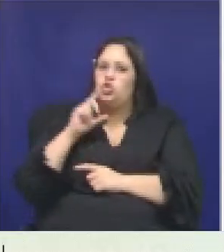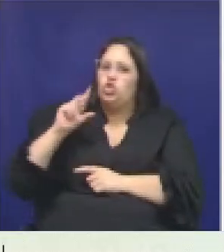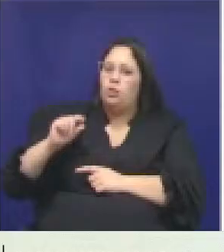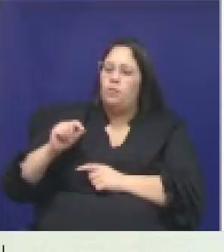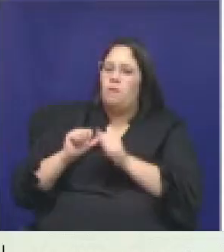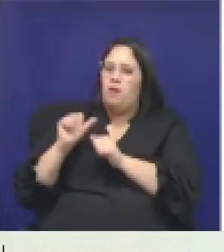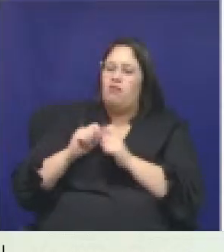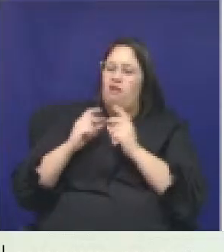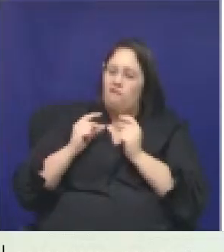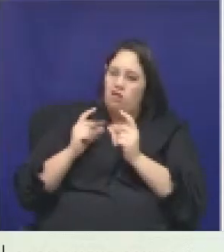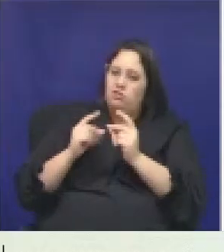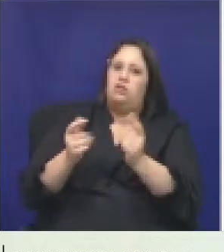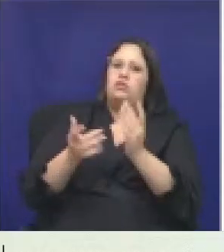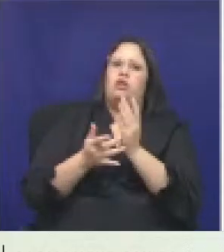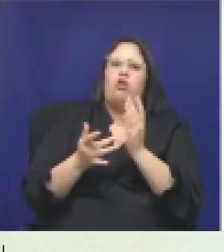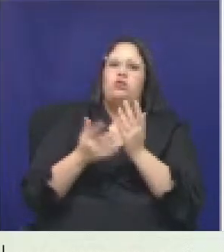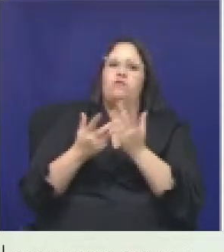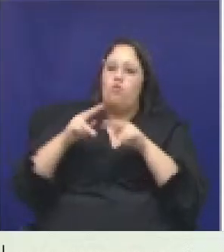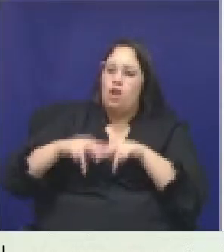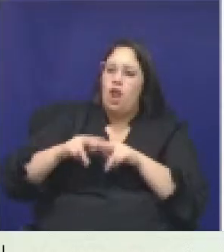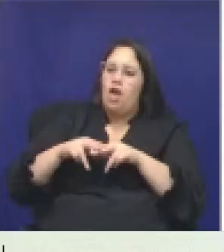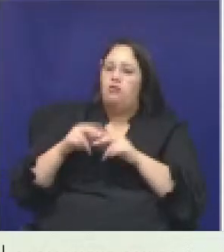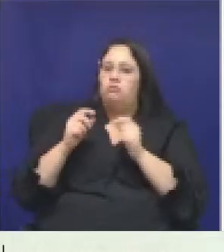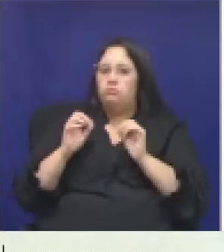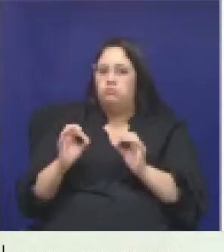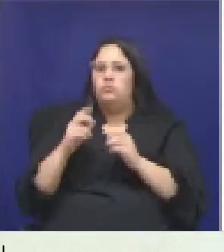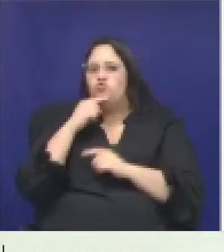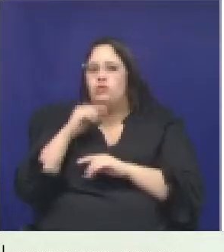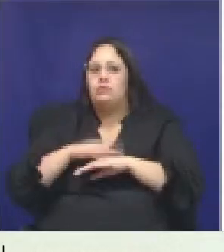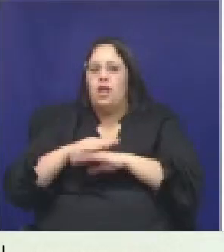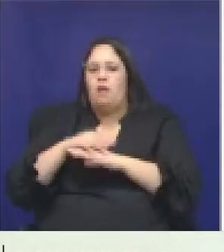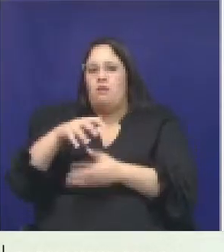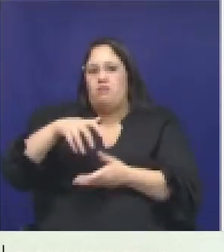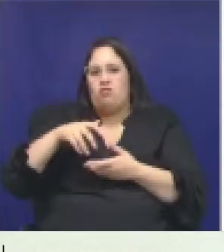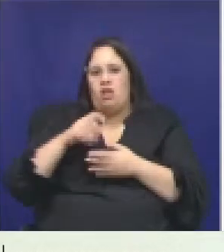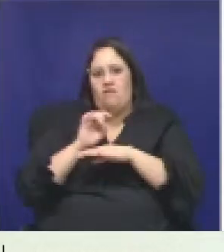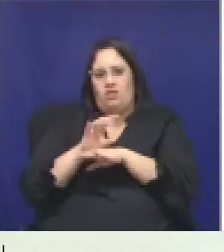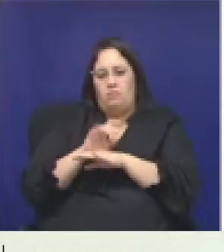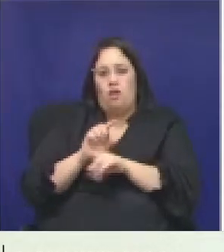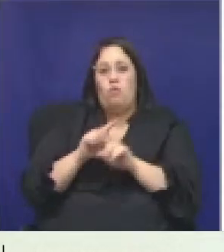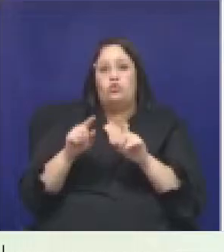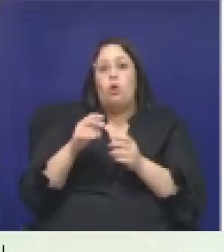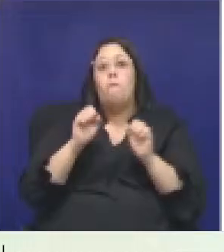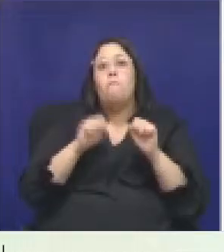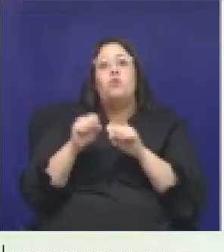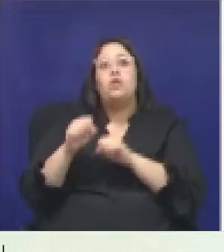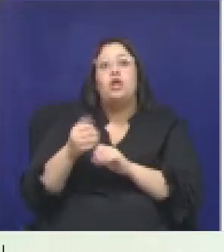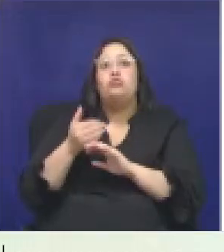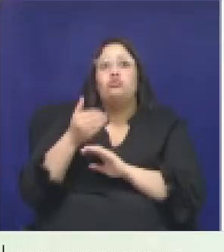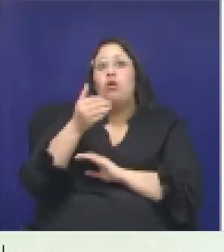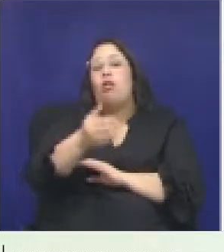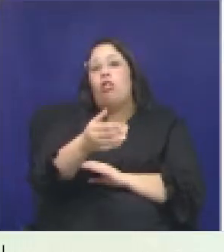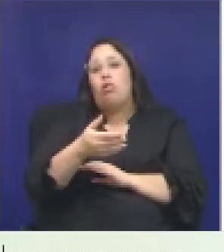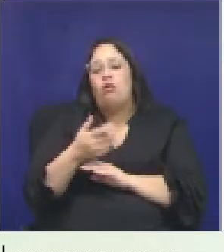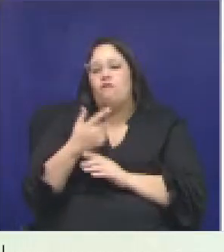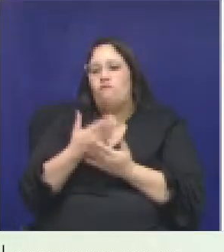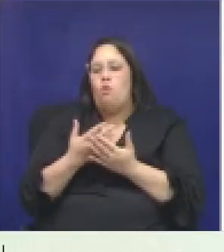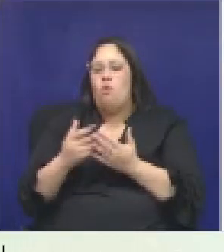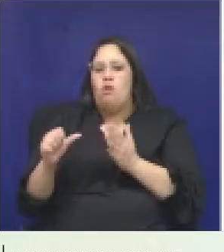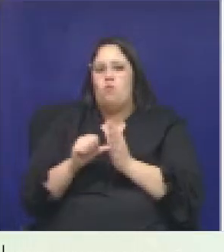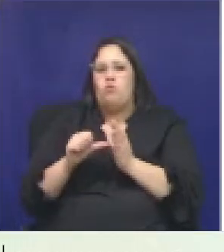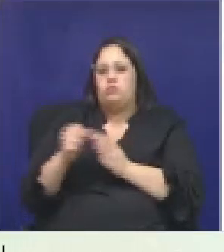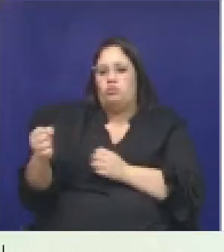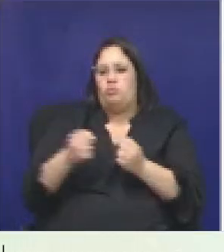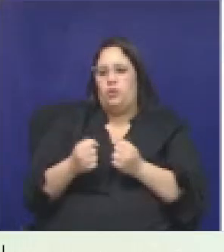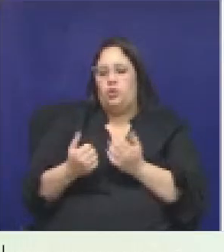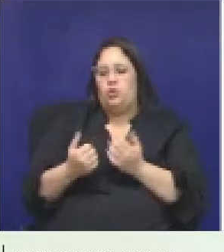for reliance and real-time data feedback. Retention of staff is far more important than recruitment of new staff. With an opportunity